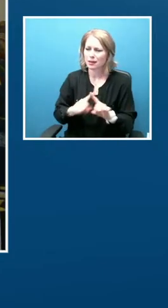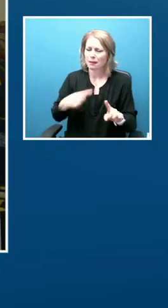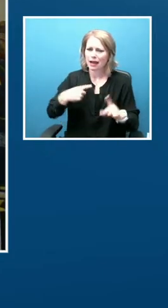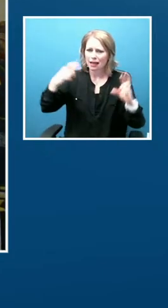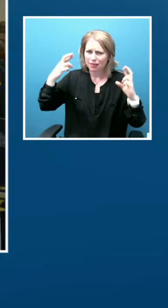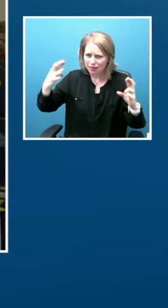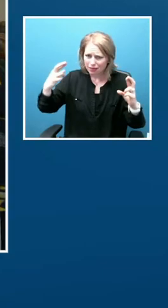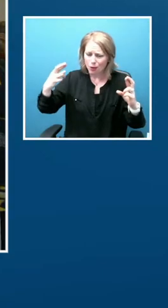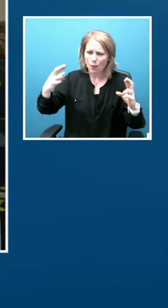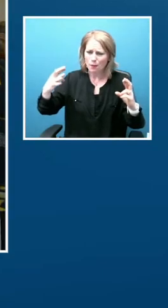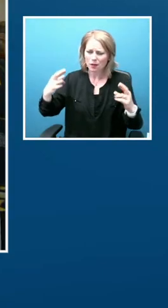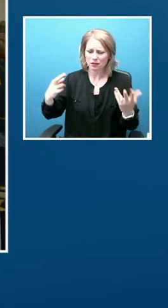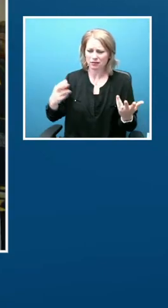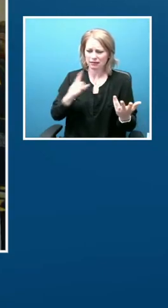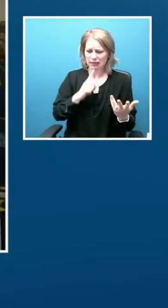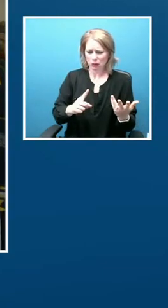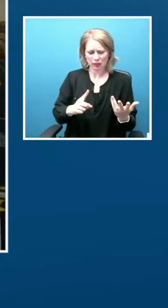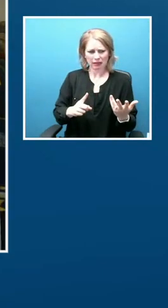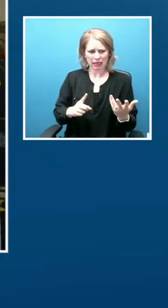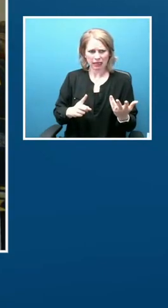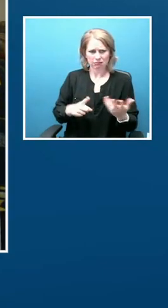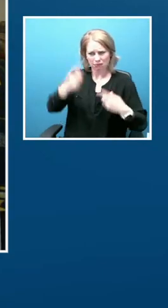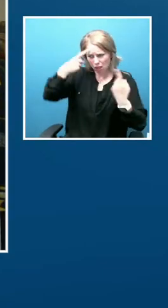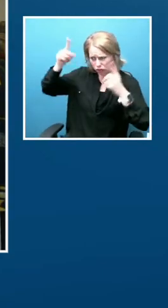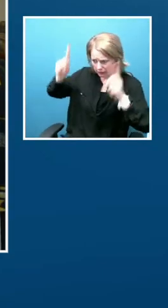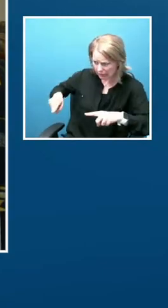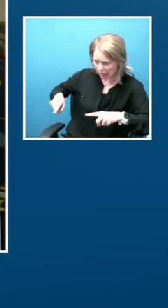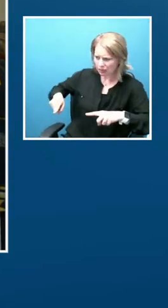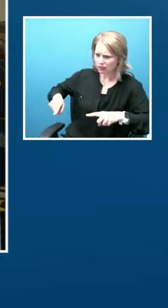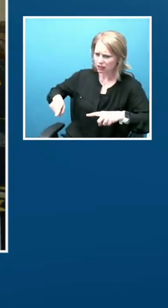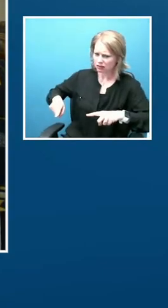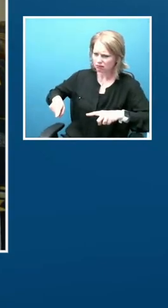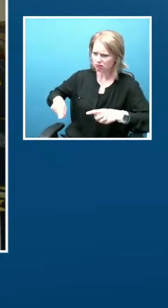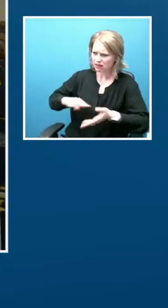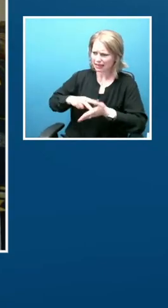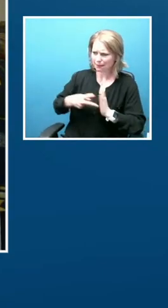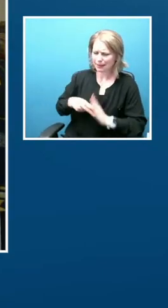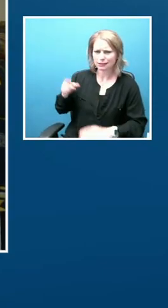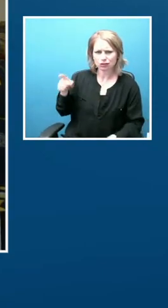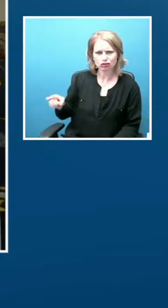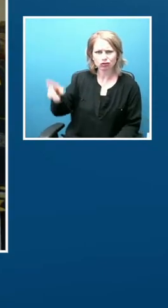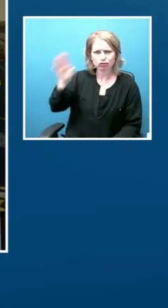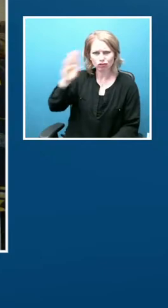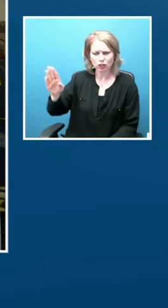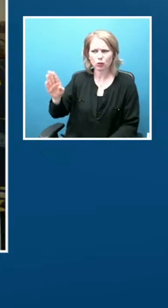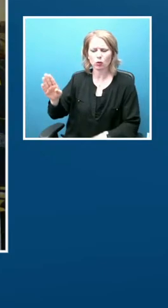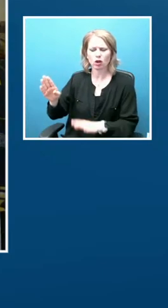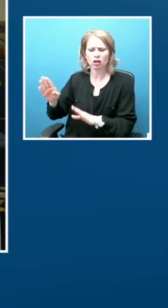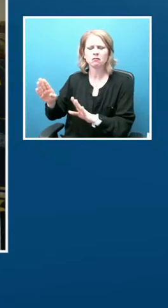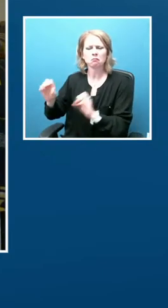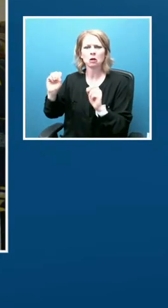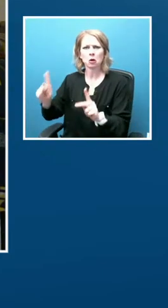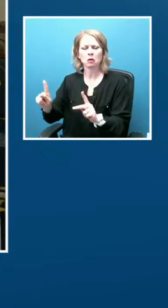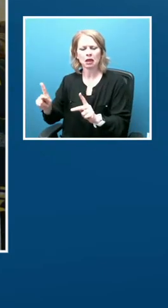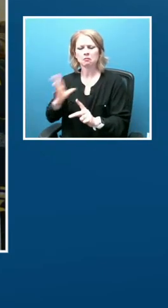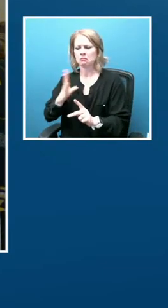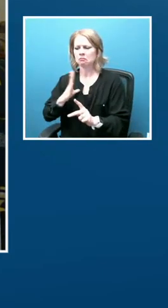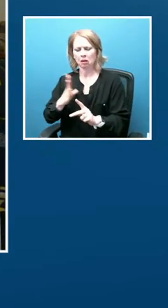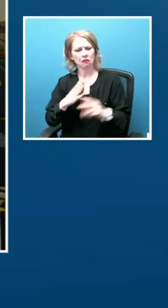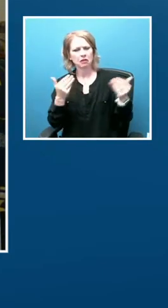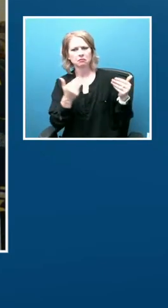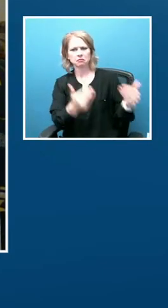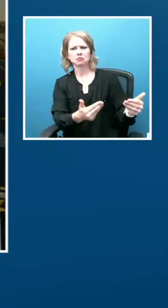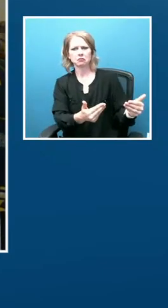task ahead of us to grow our party, Ms. Vickers would put aside her desire to oust me and my fellow officers through